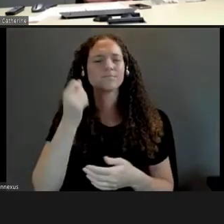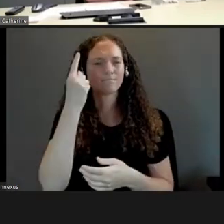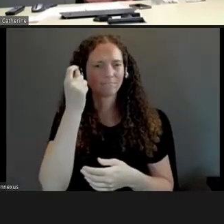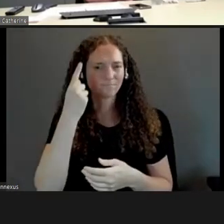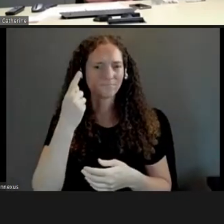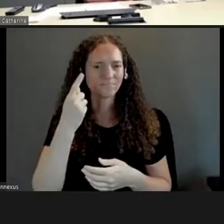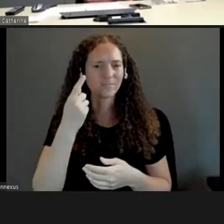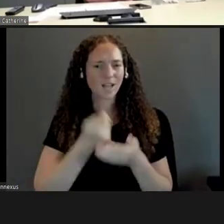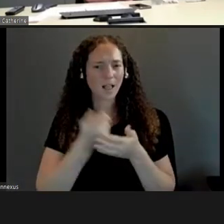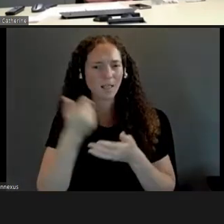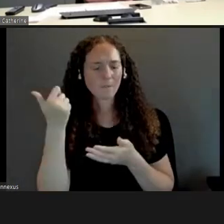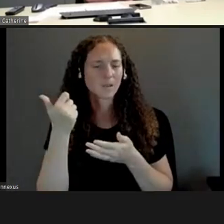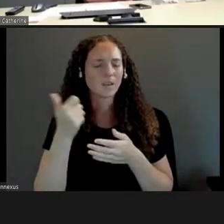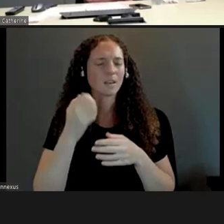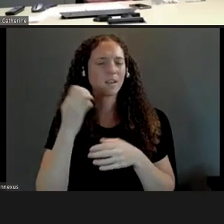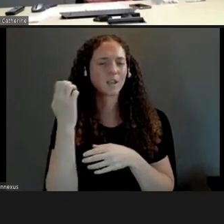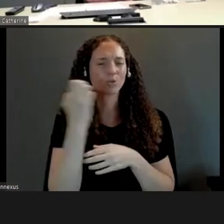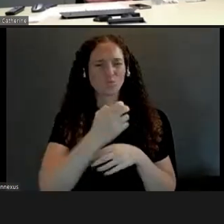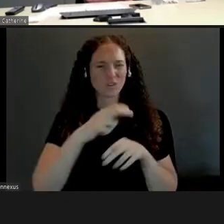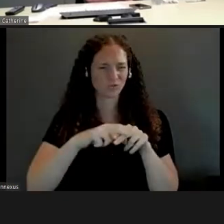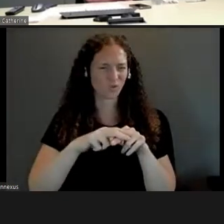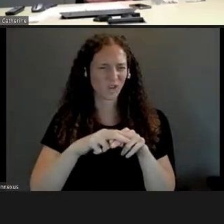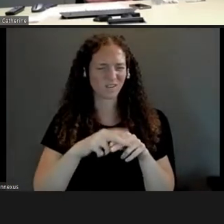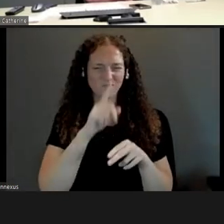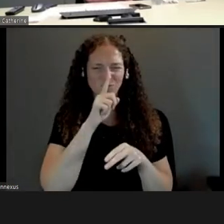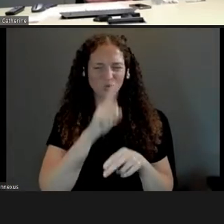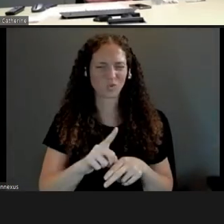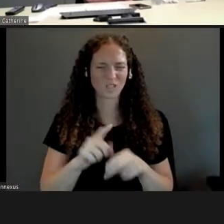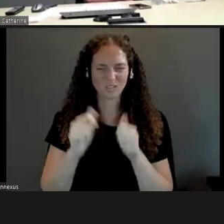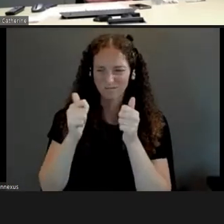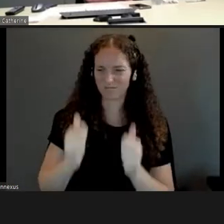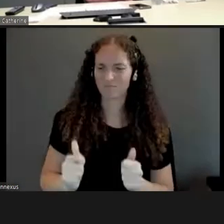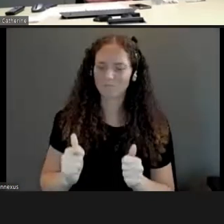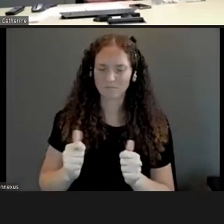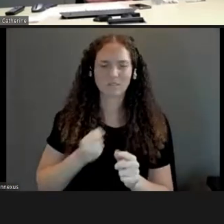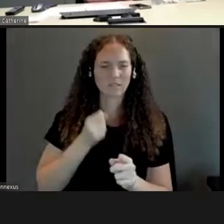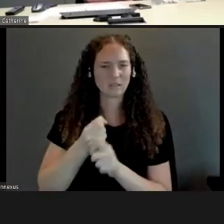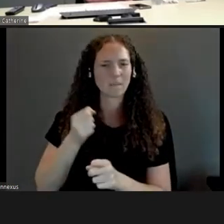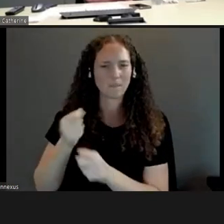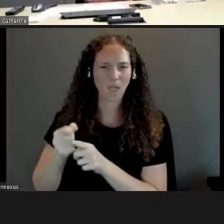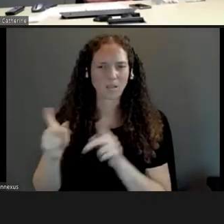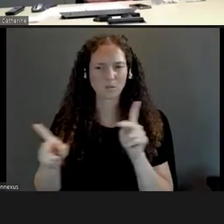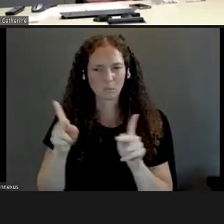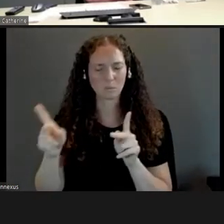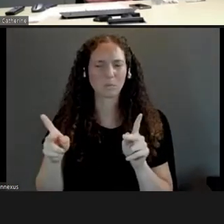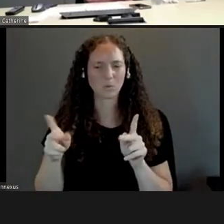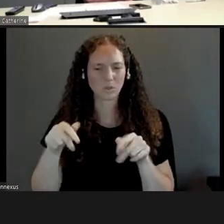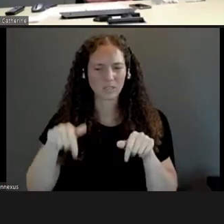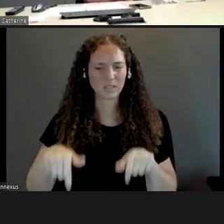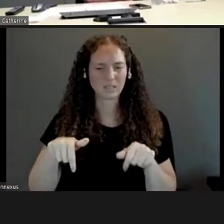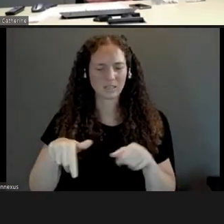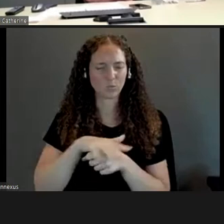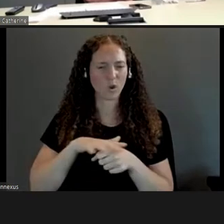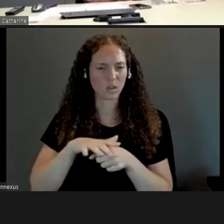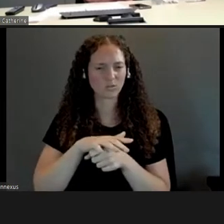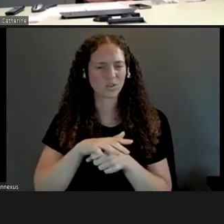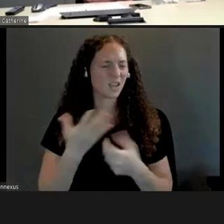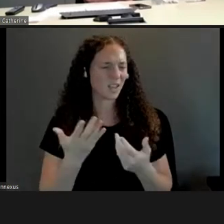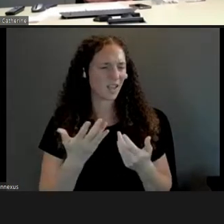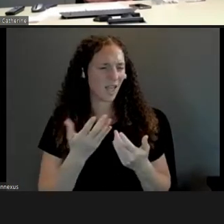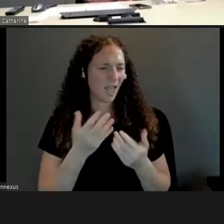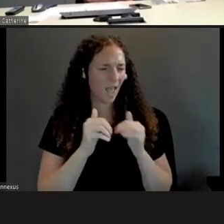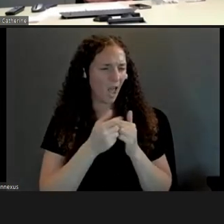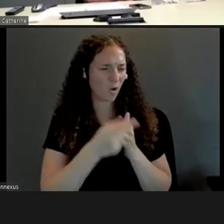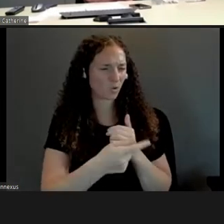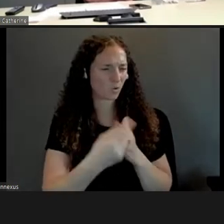service on this branch. I don't understand how you could say otherwise with a straight face. How is this better in any way?